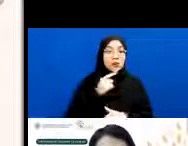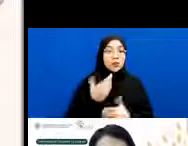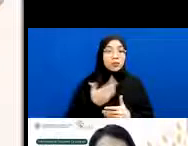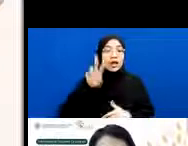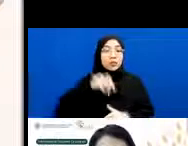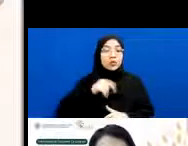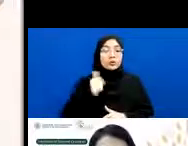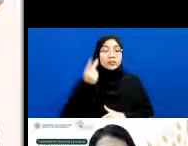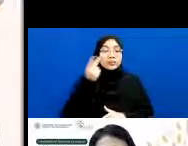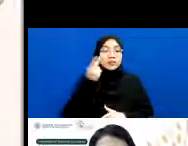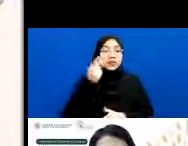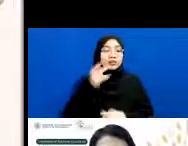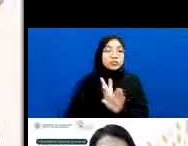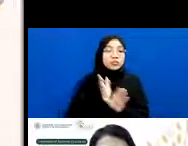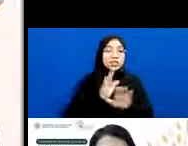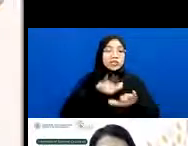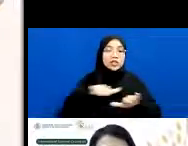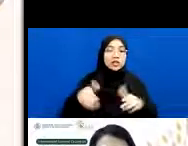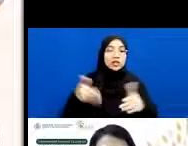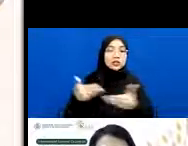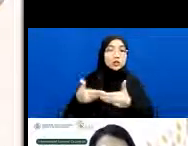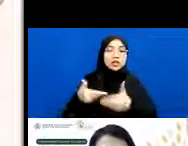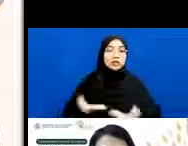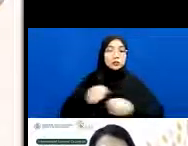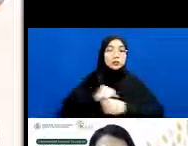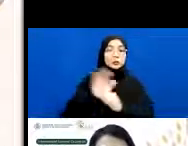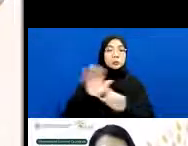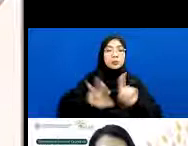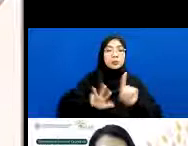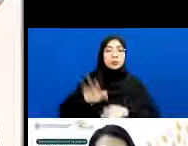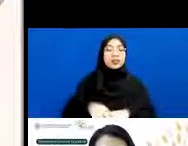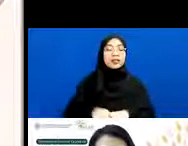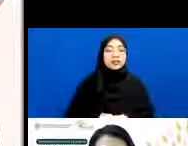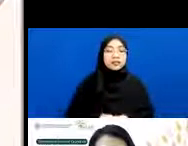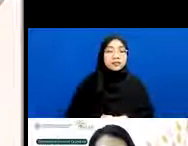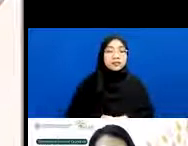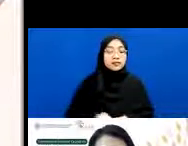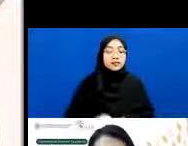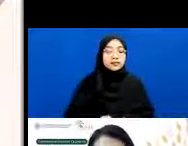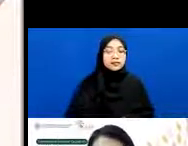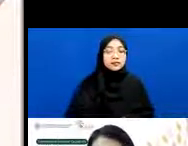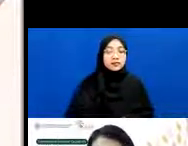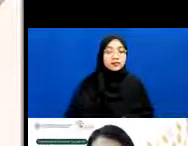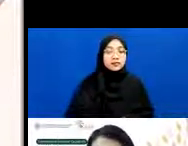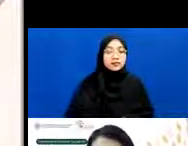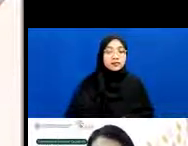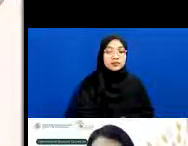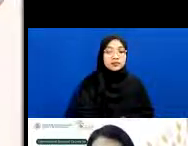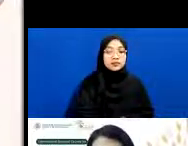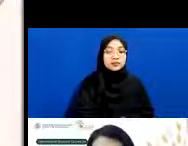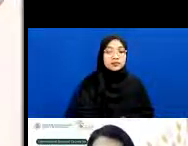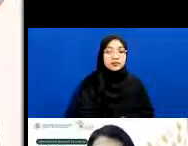and action that should be undertaken to ensure an inclusive return to school for children with